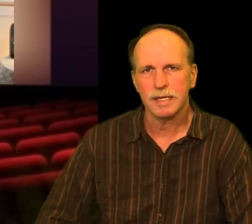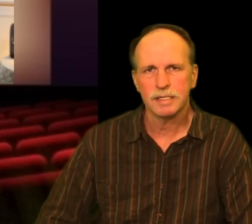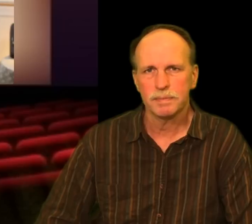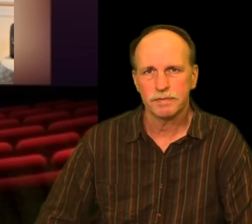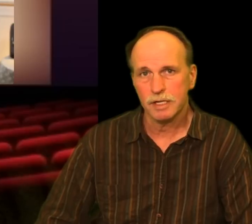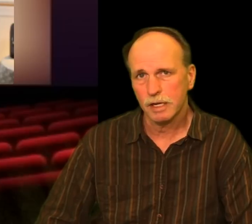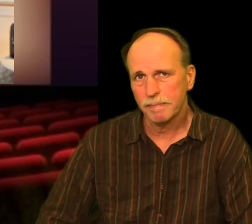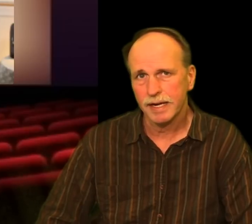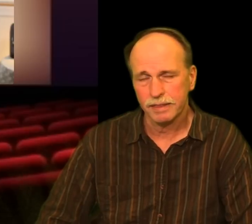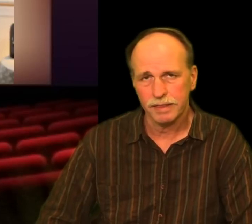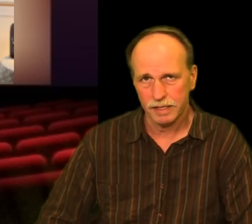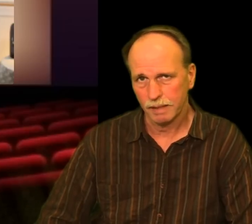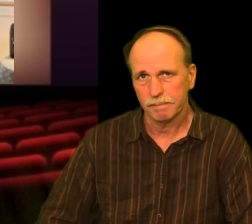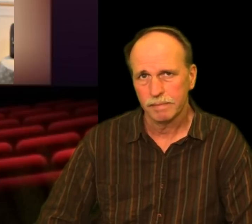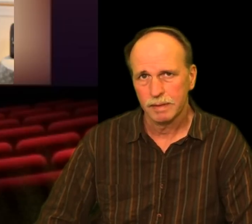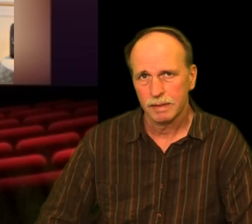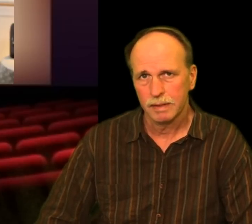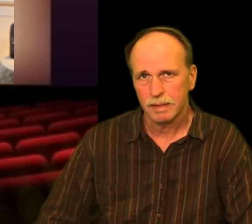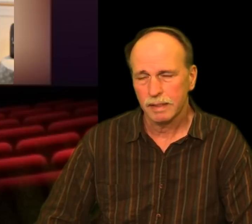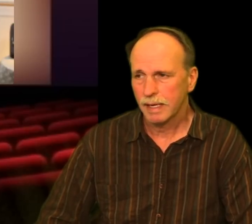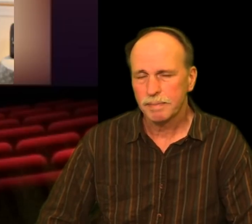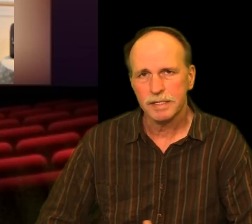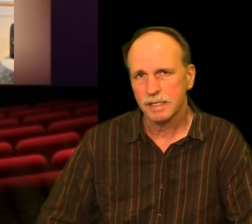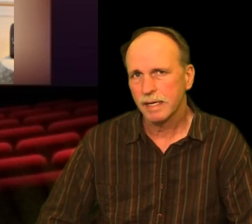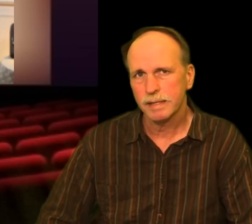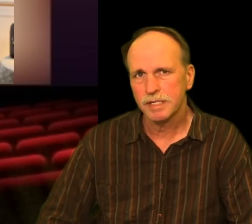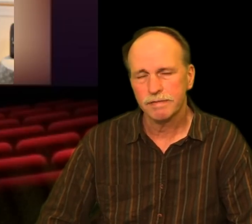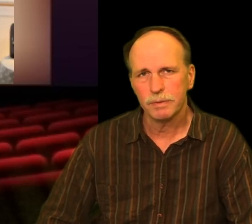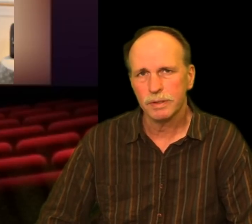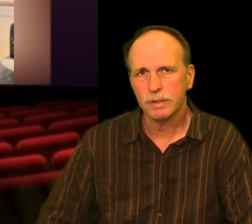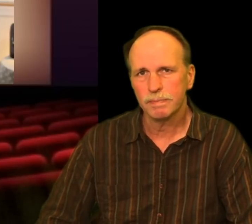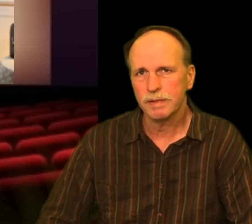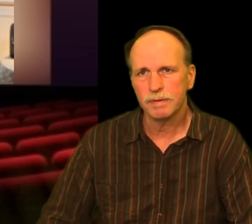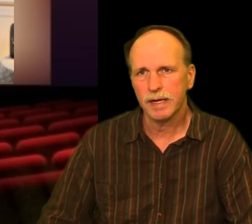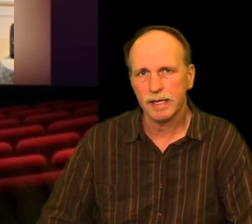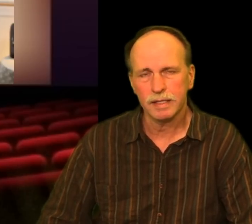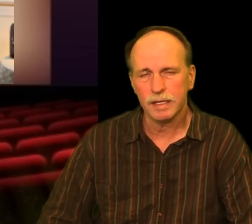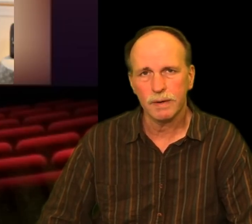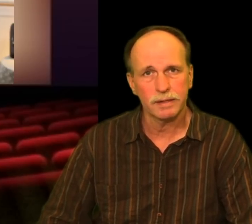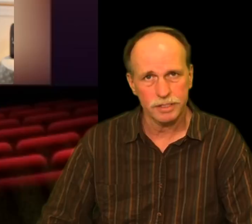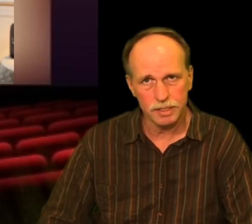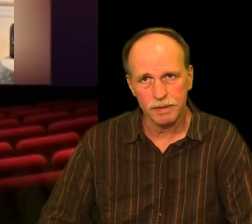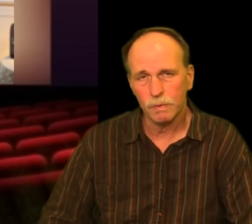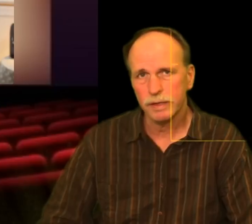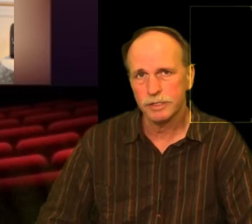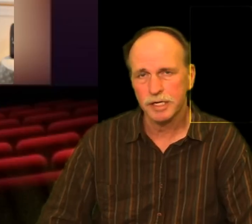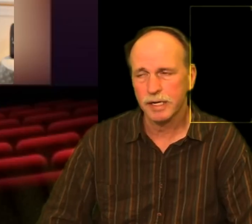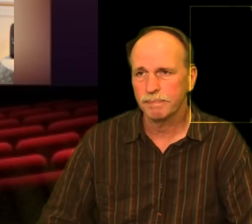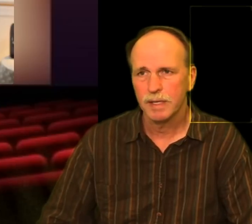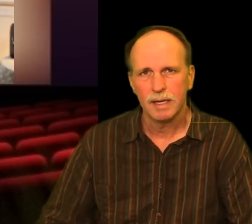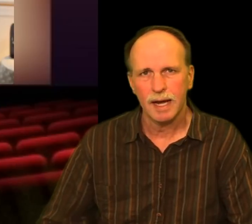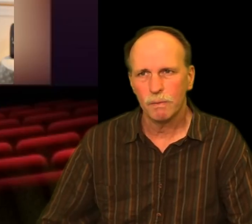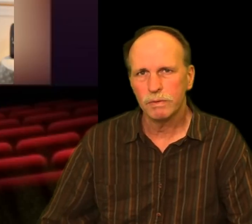the concept of dogmatic thinking. How many times have you heard people like Anthony Riley, Sleeping Warrior,